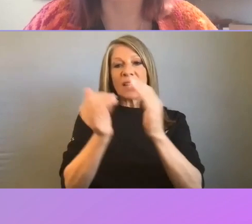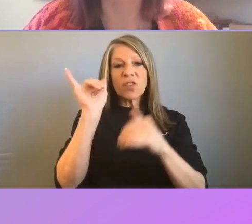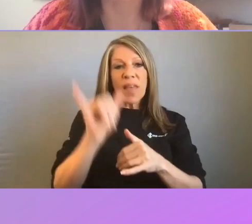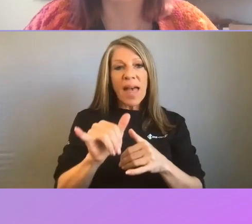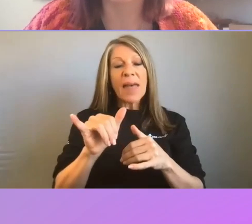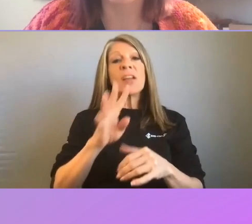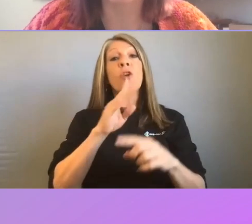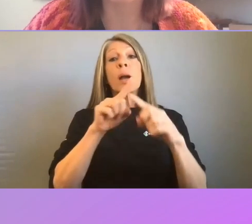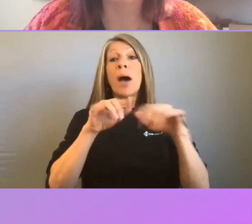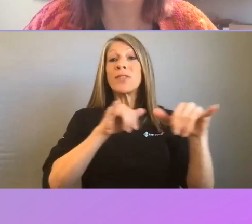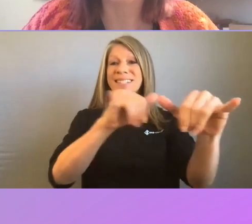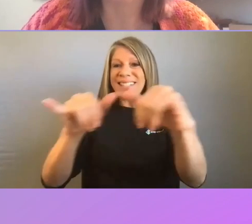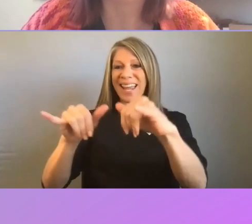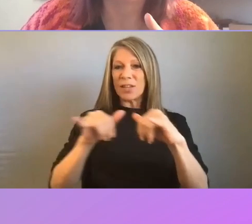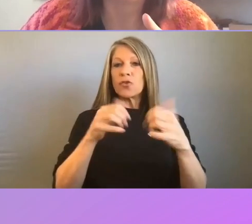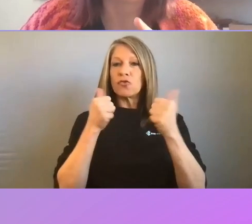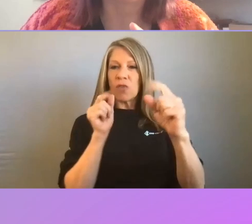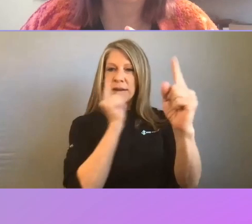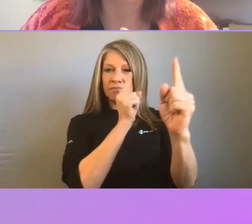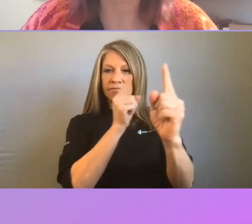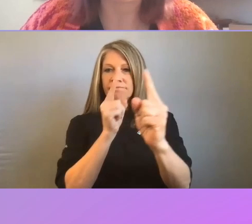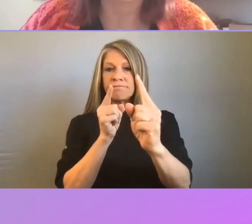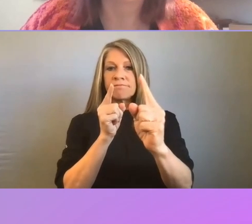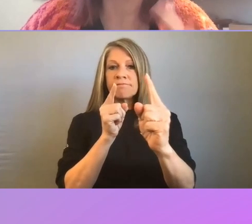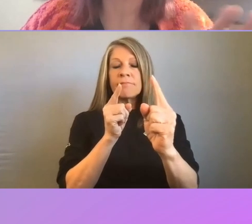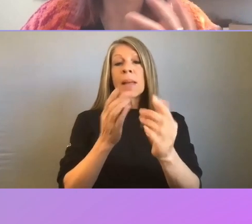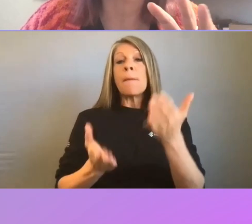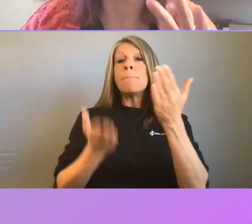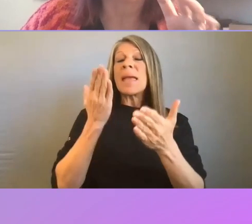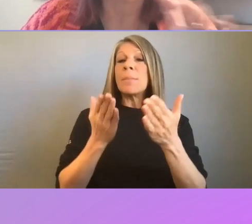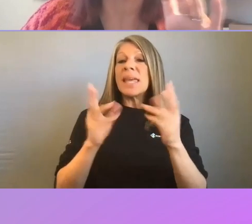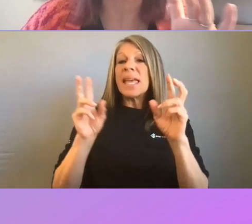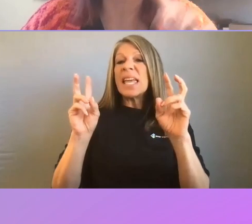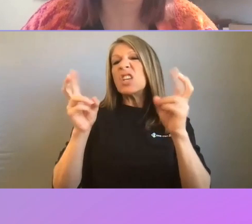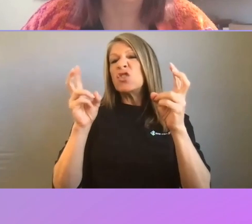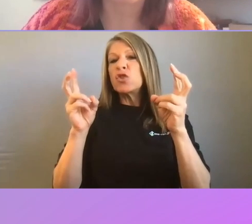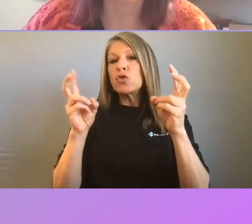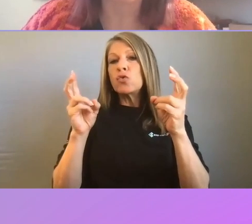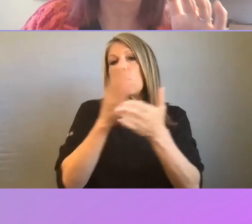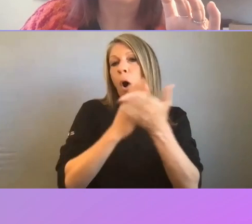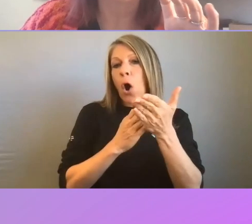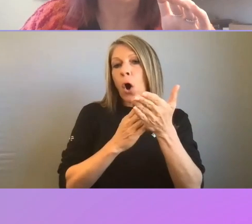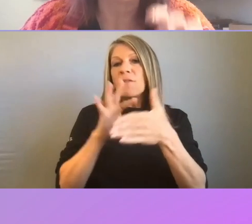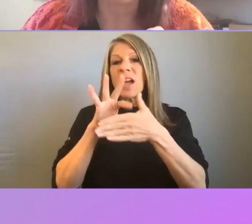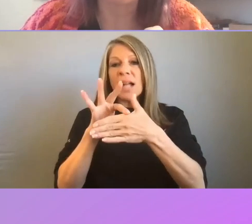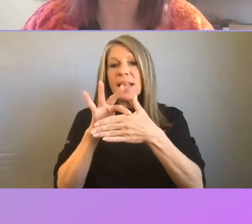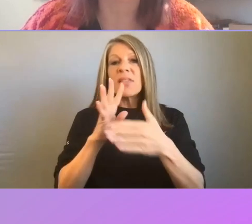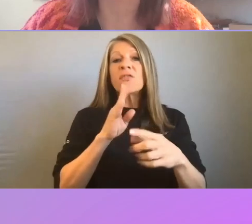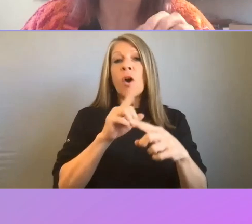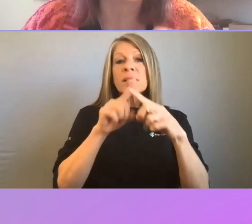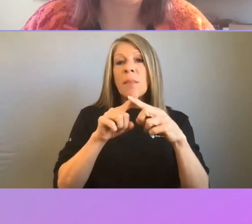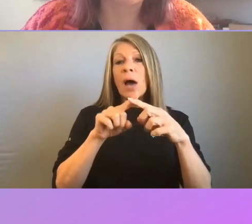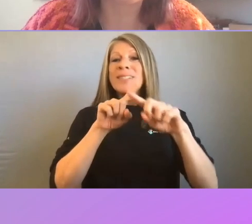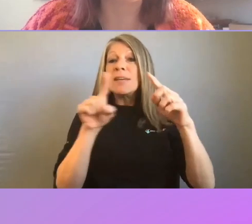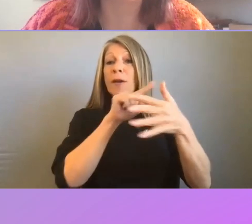that your organization is targeting. There may be an issue, a section of content that talks about the